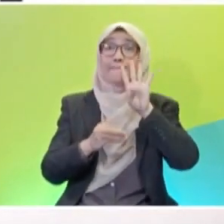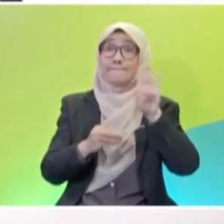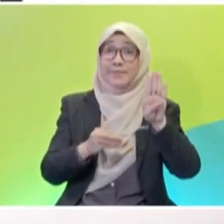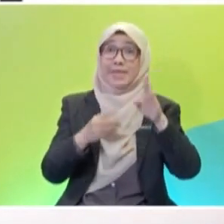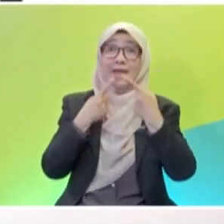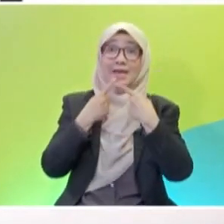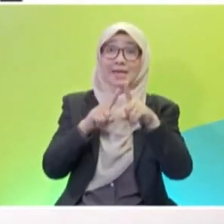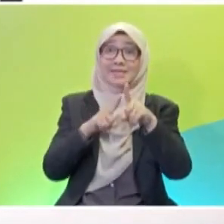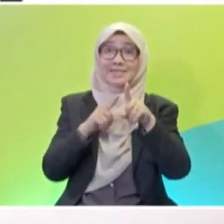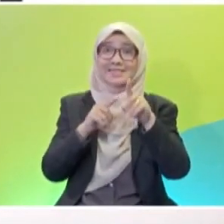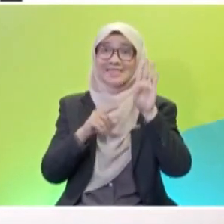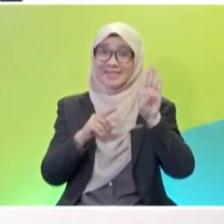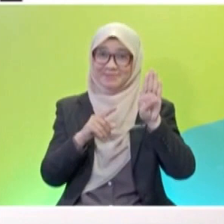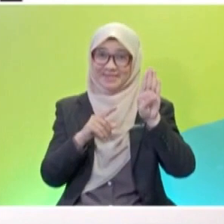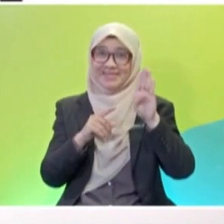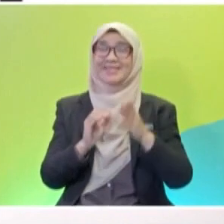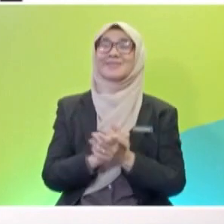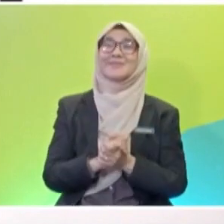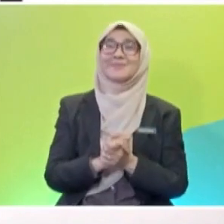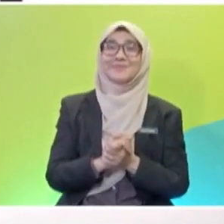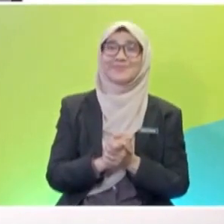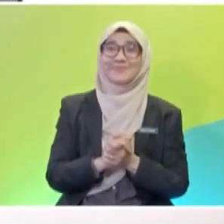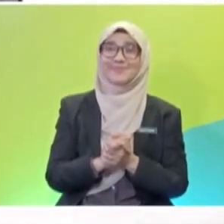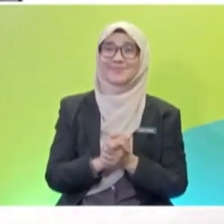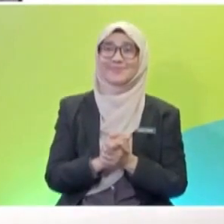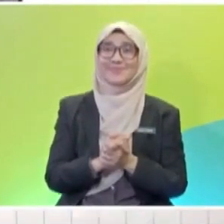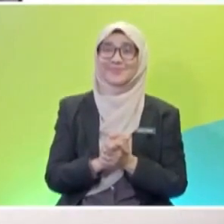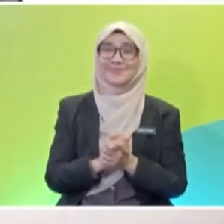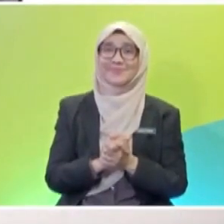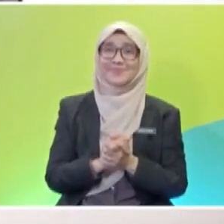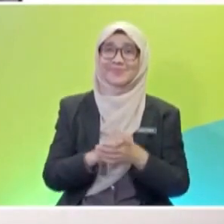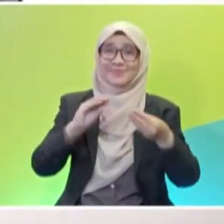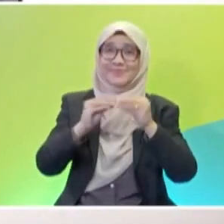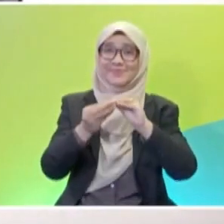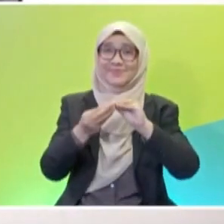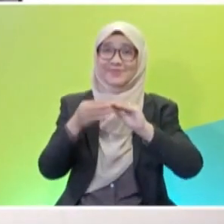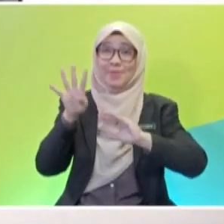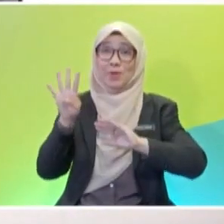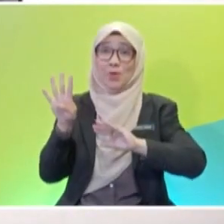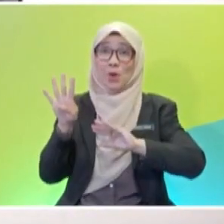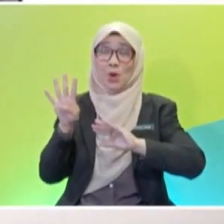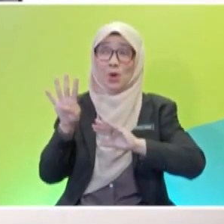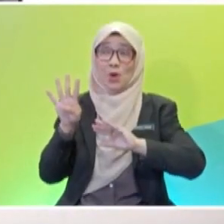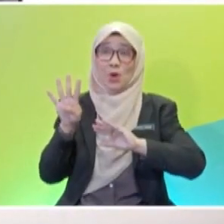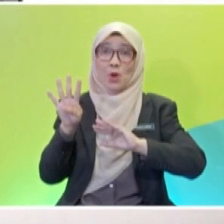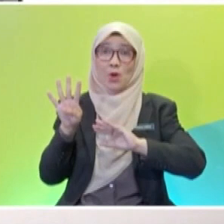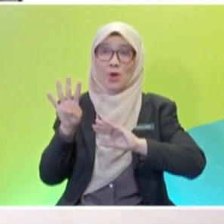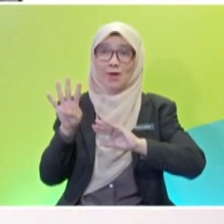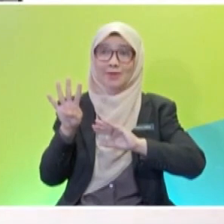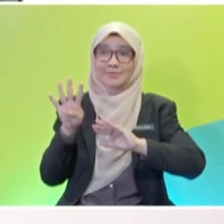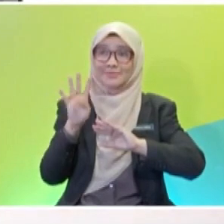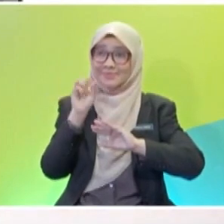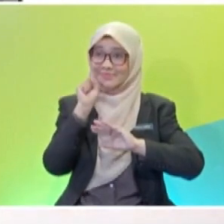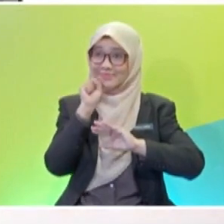I told you they are my super girls. Next super girl for number 4. Xuan Lin? Yes. What's the answer for number